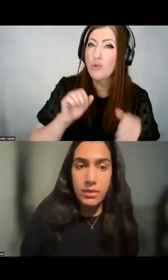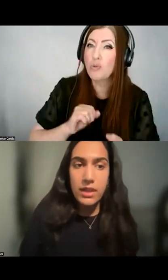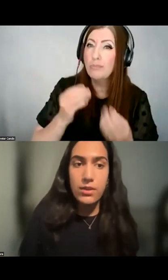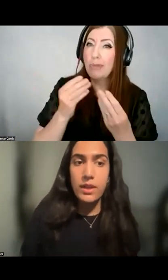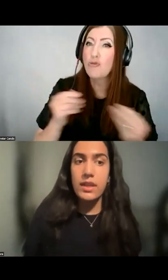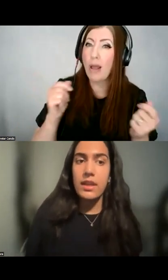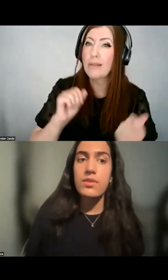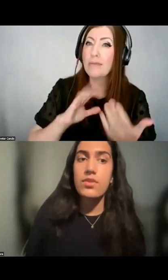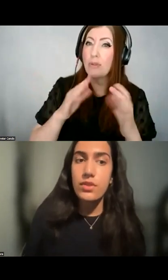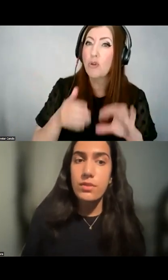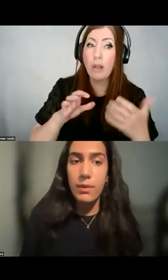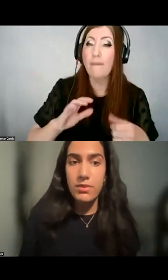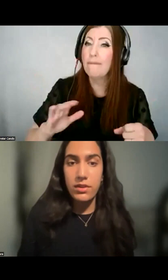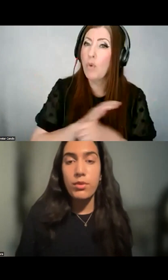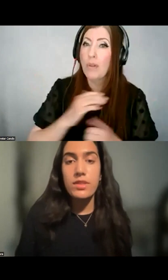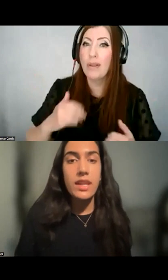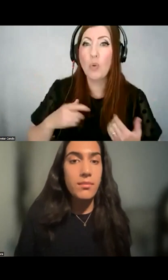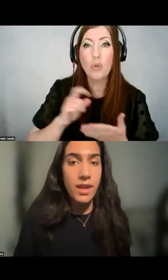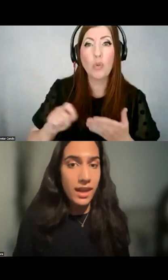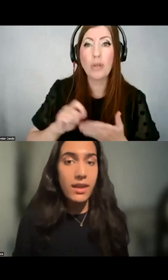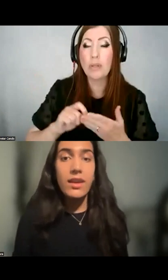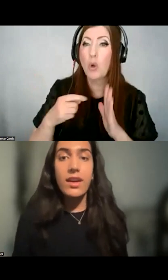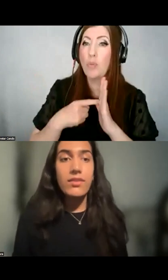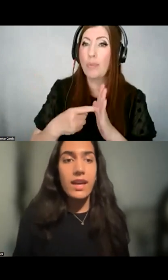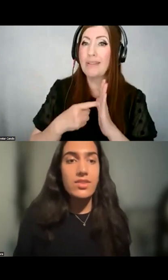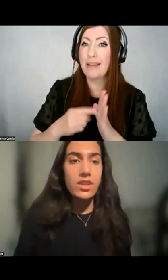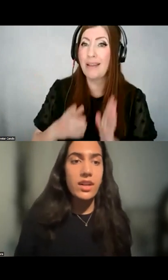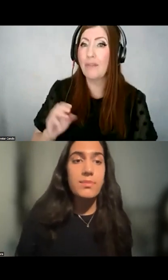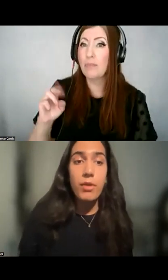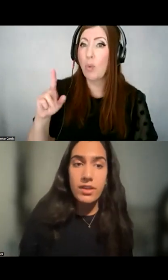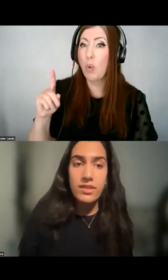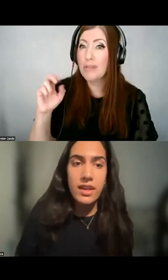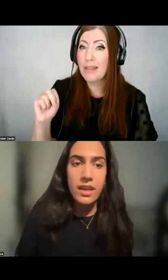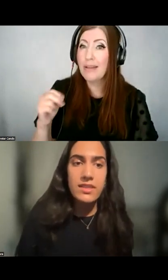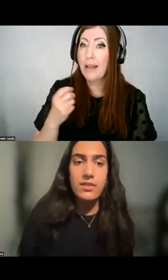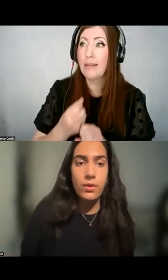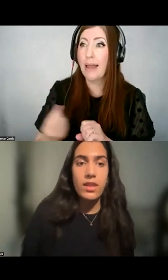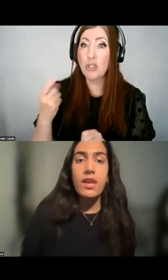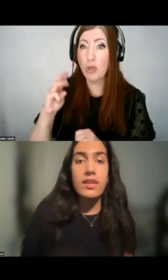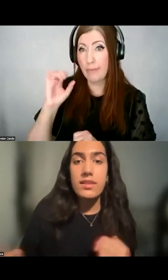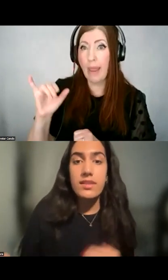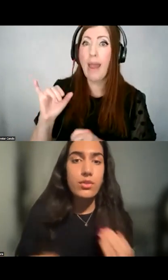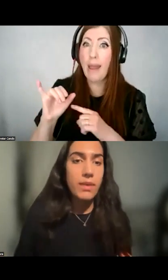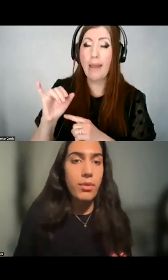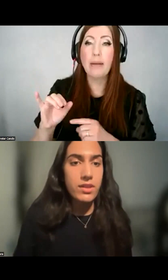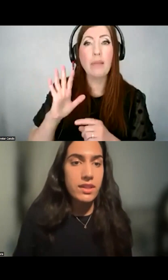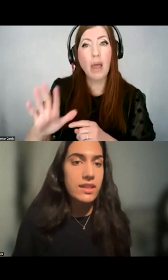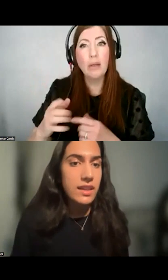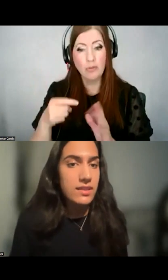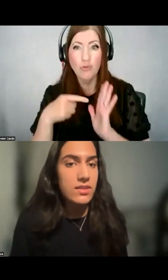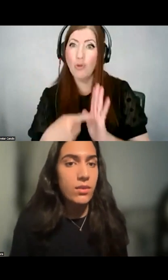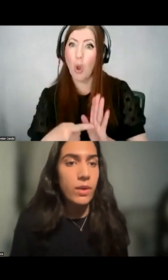resolution is completely youth written, and it was introduced by Representative Moulton in May of last year. It's bipartisan, and it sets forth this essential